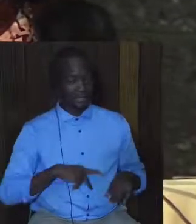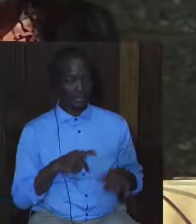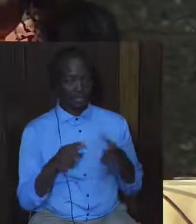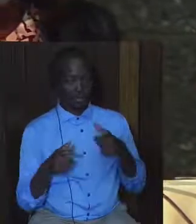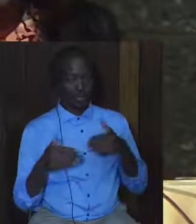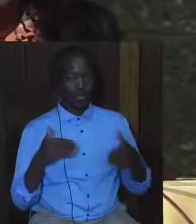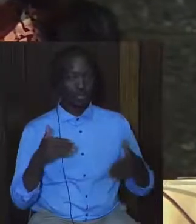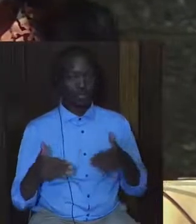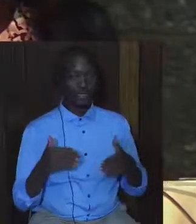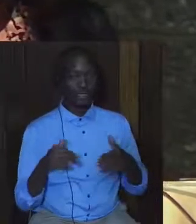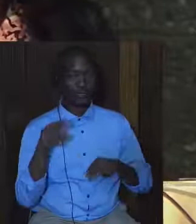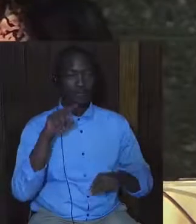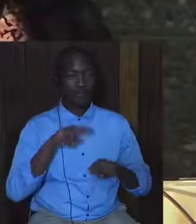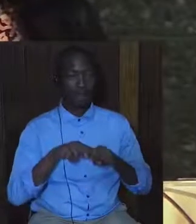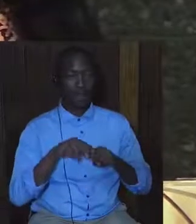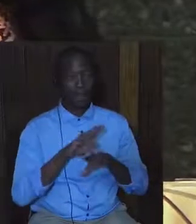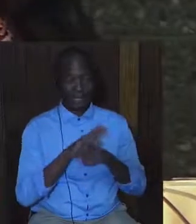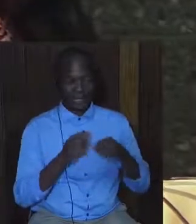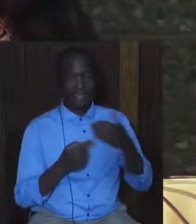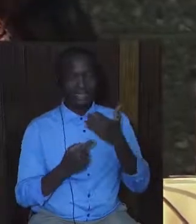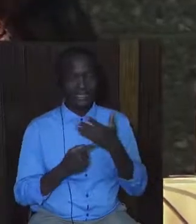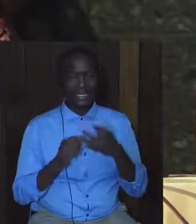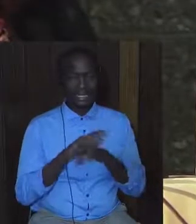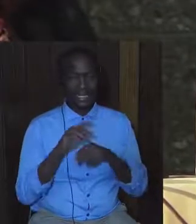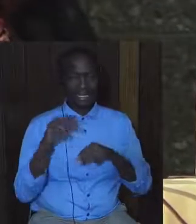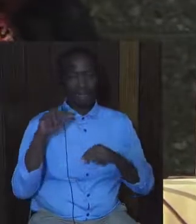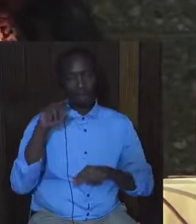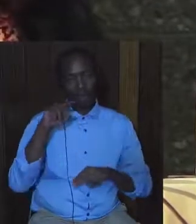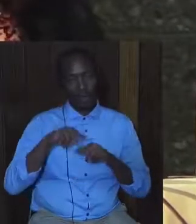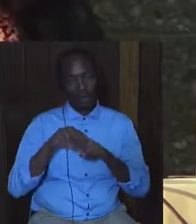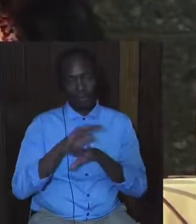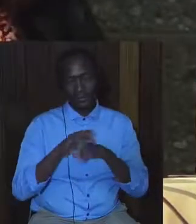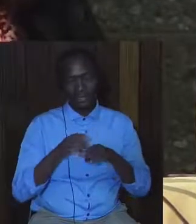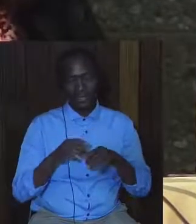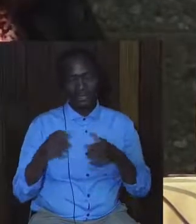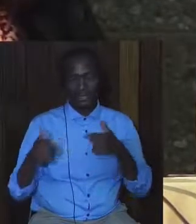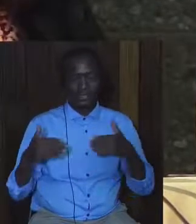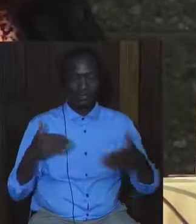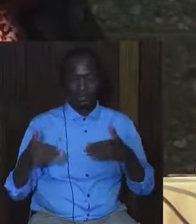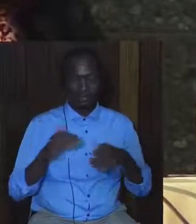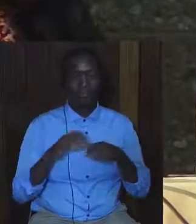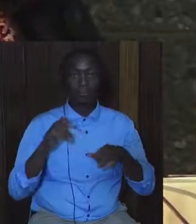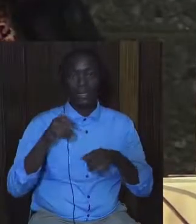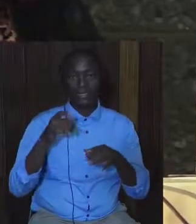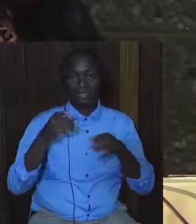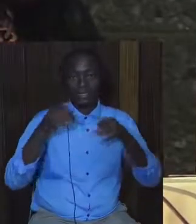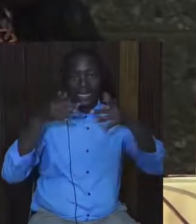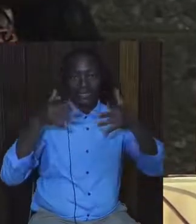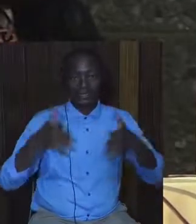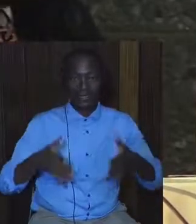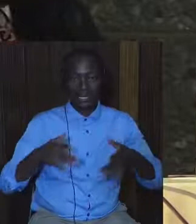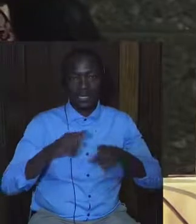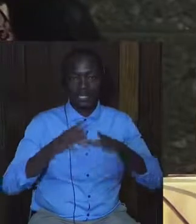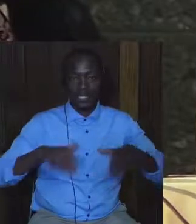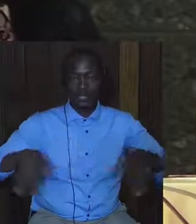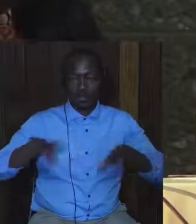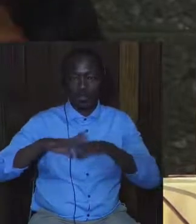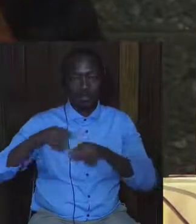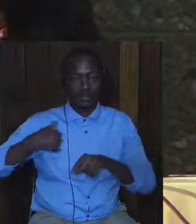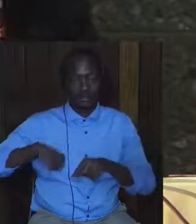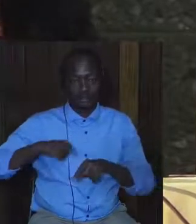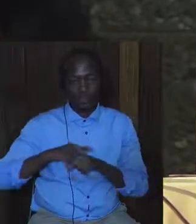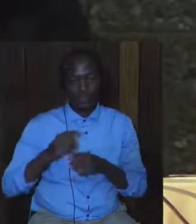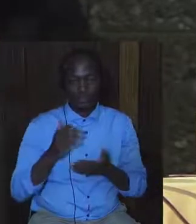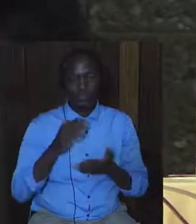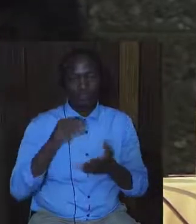Forum. It has a technical forum that is chaired by the Director General, where all the municipalities are part of that